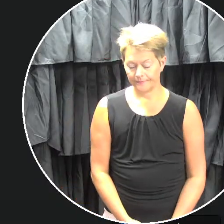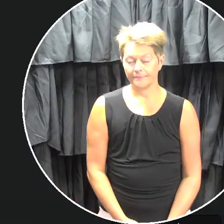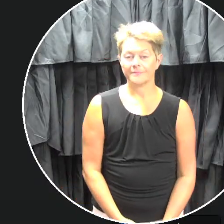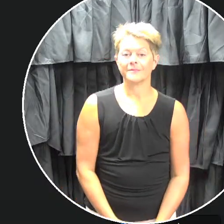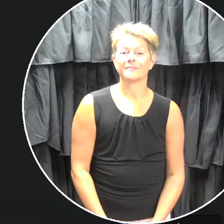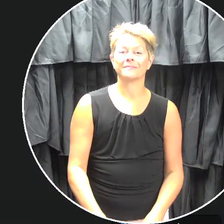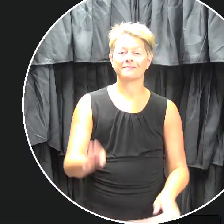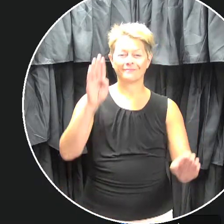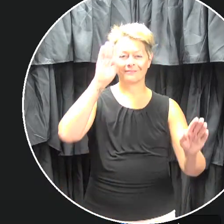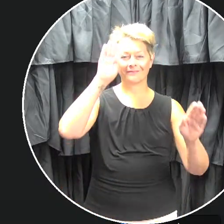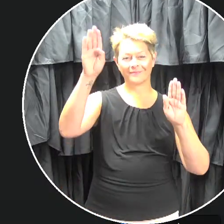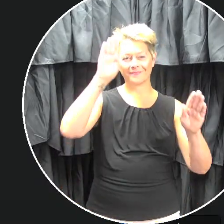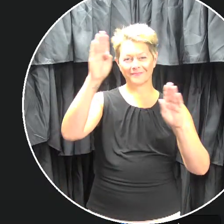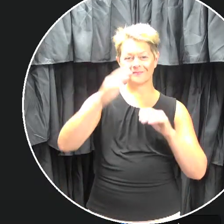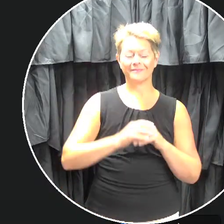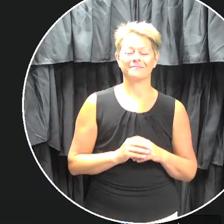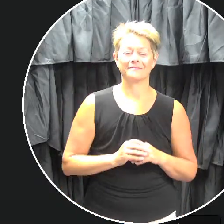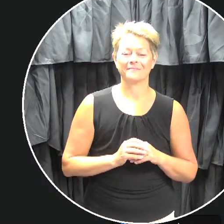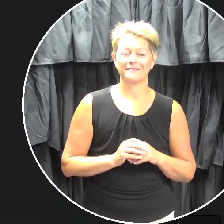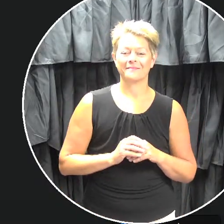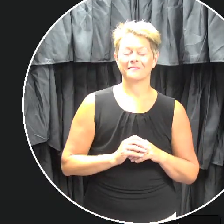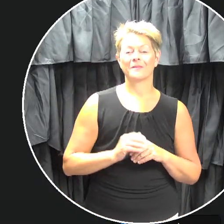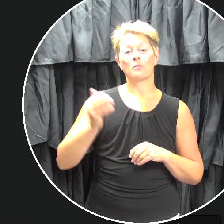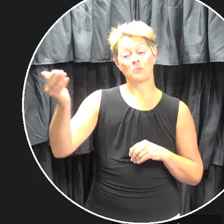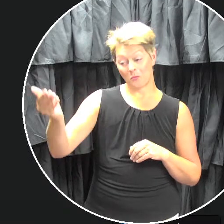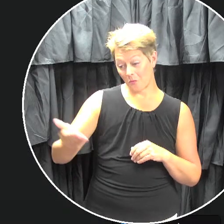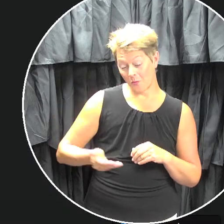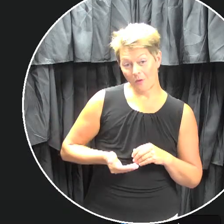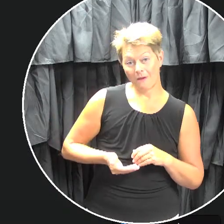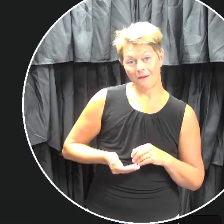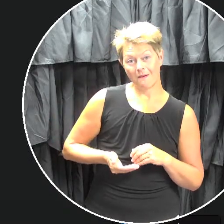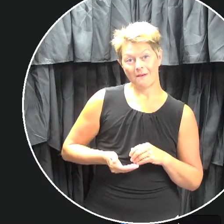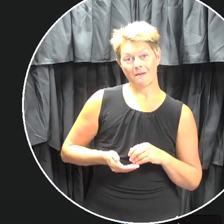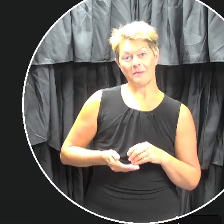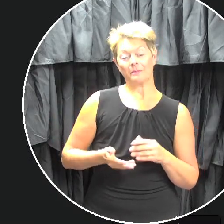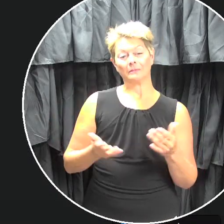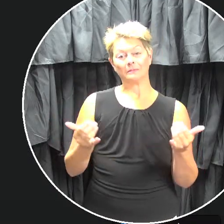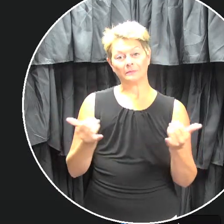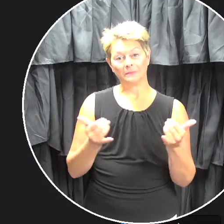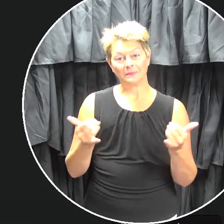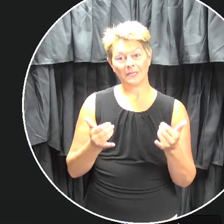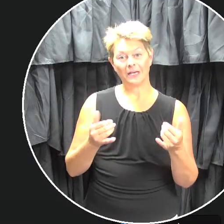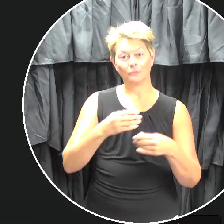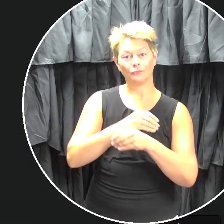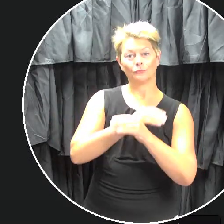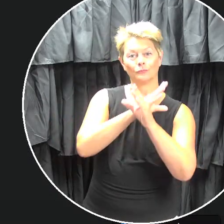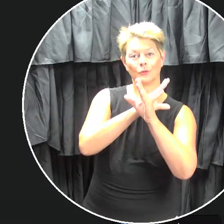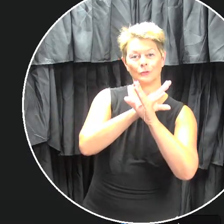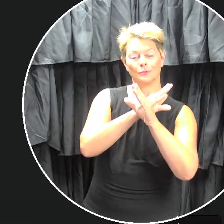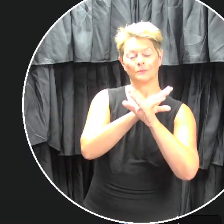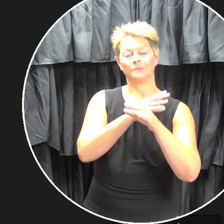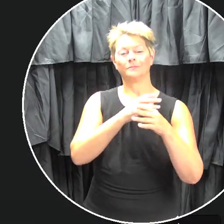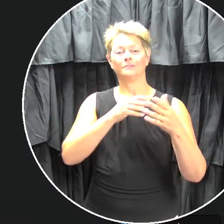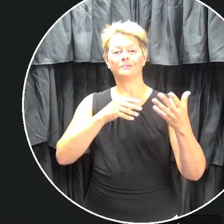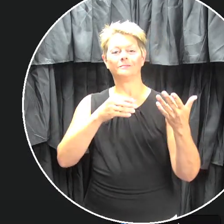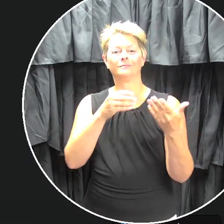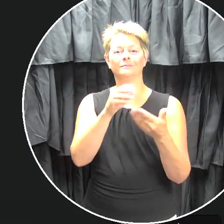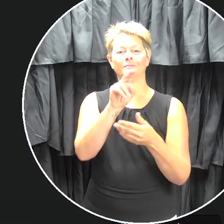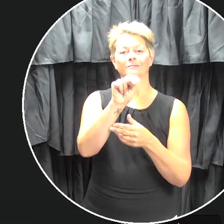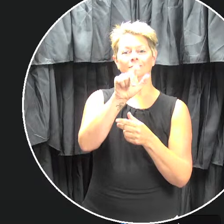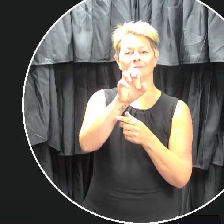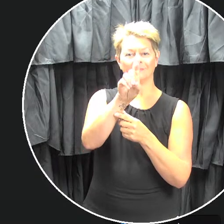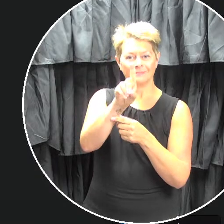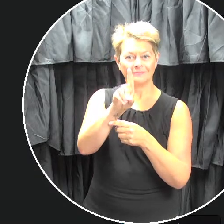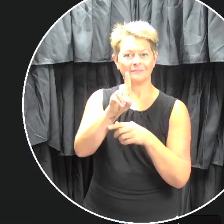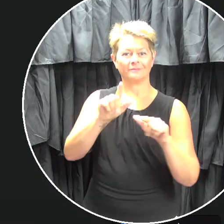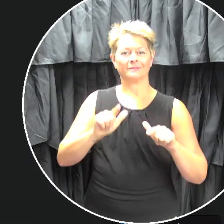Hello, everyone, and welcome to our virtual webinar and district live stream today.